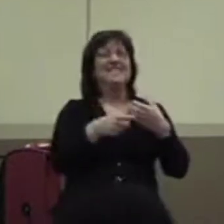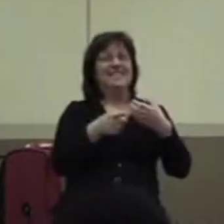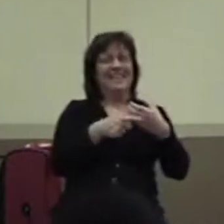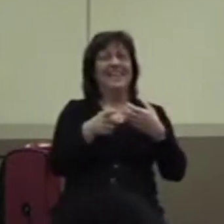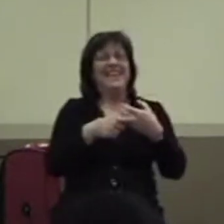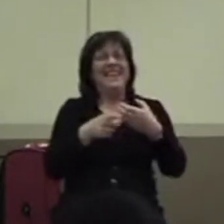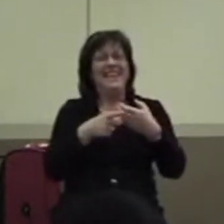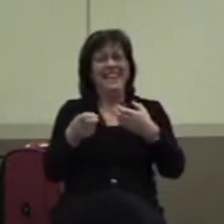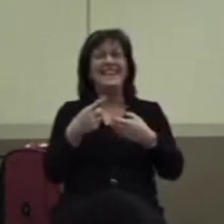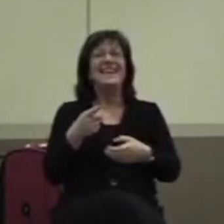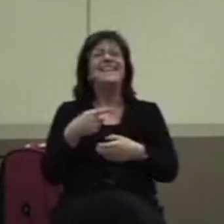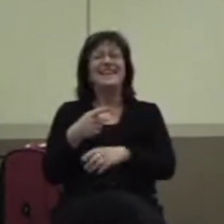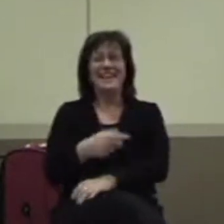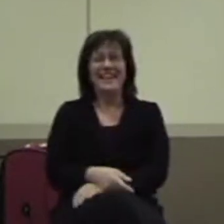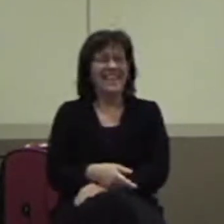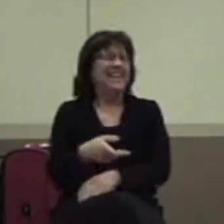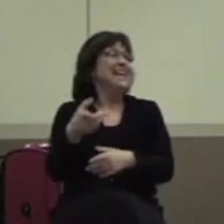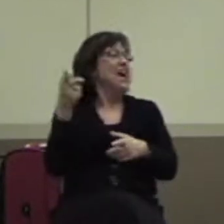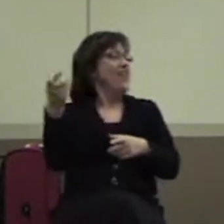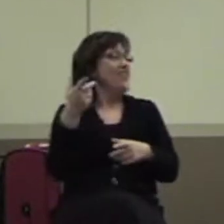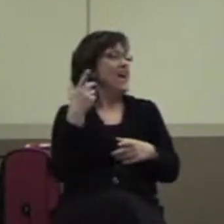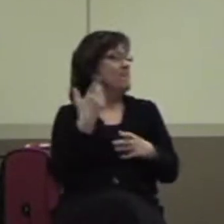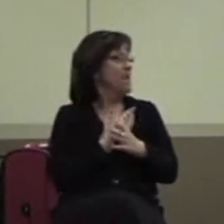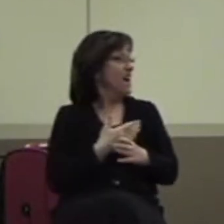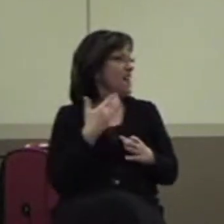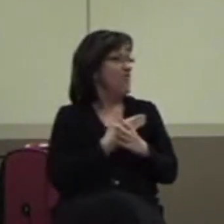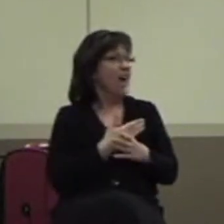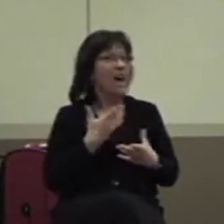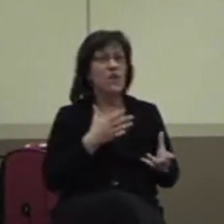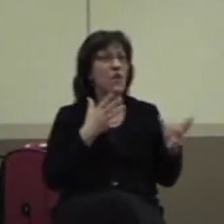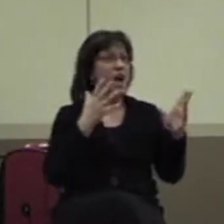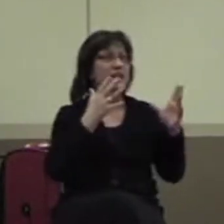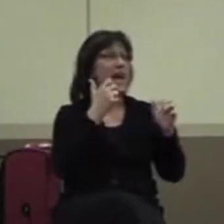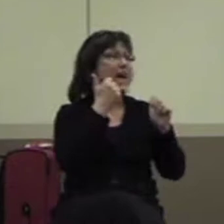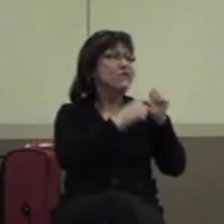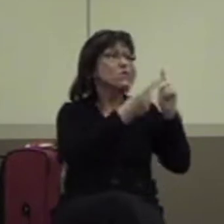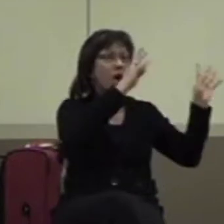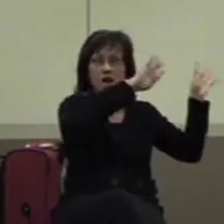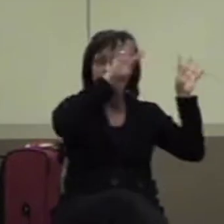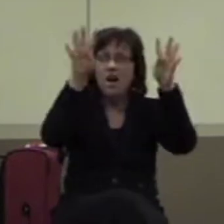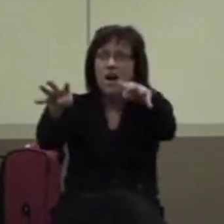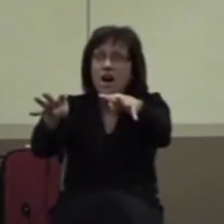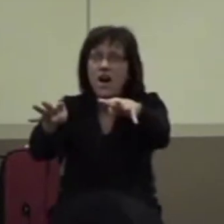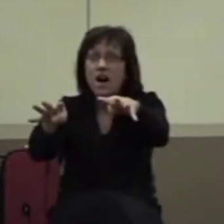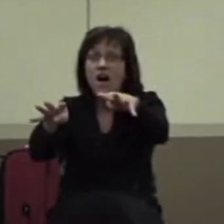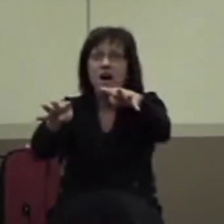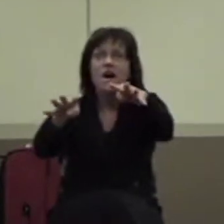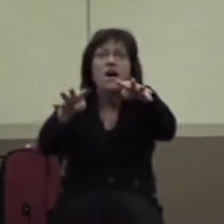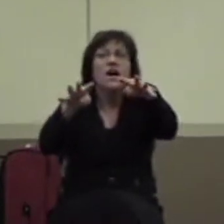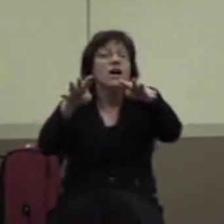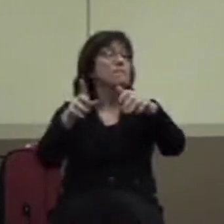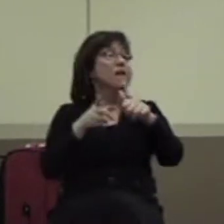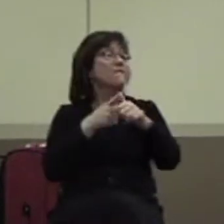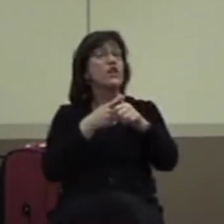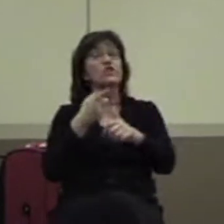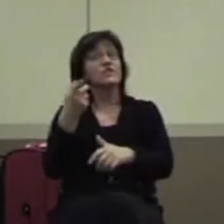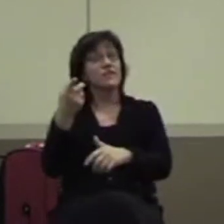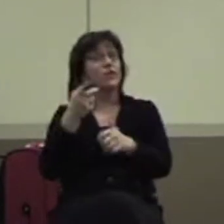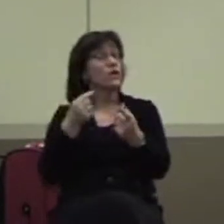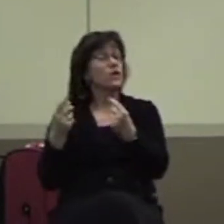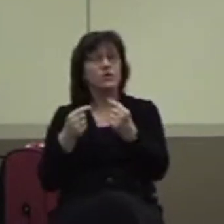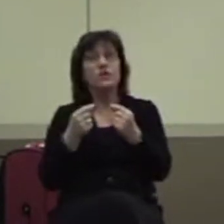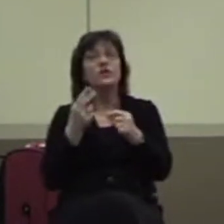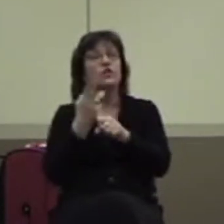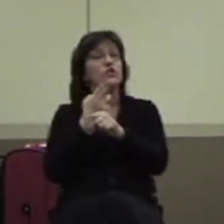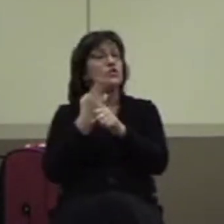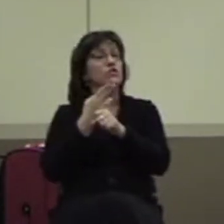good. That is really starting to bother me, but I don't want to have a wreck in the classroom and call everybody's attention to this. So my first line of defense is